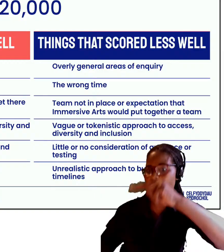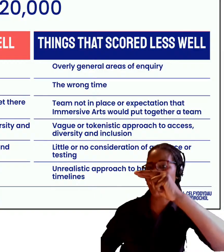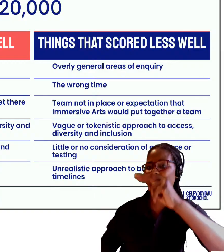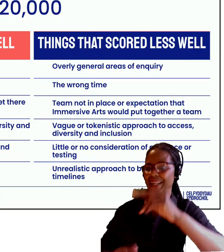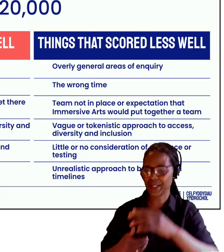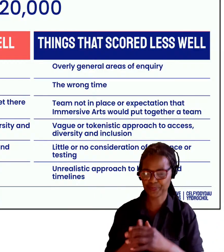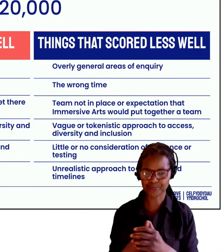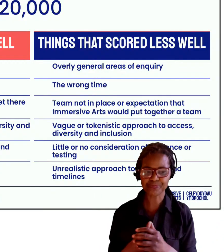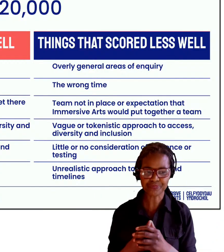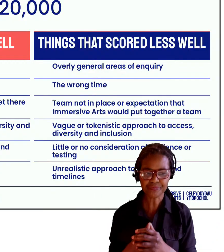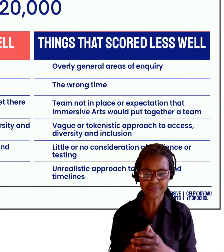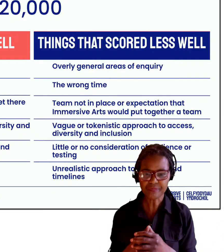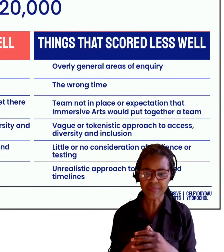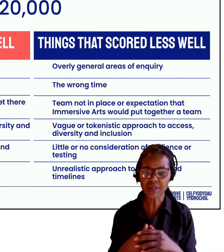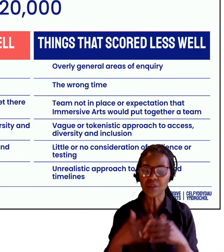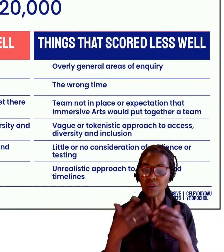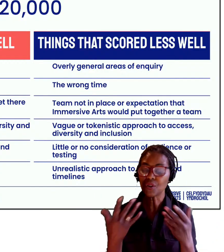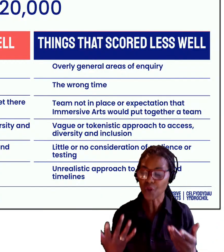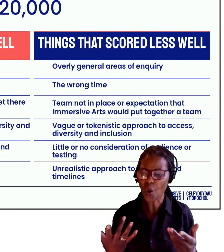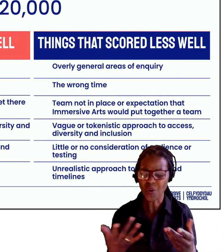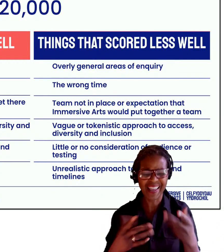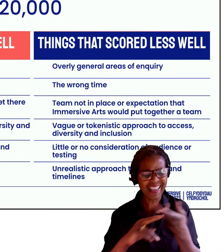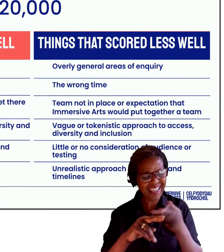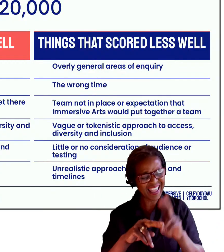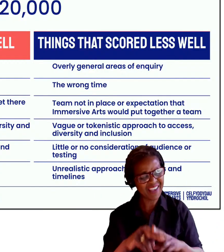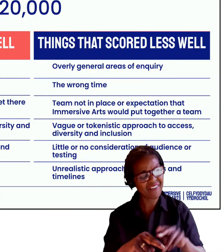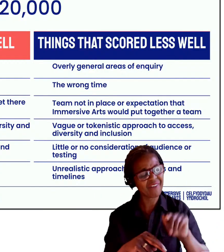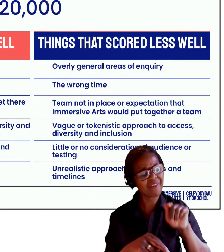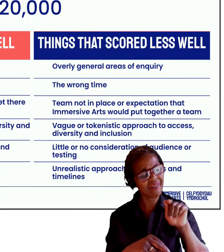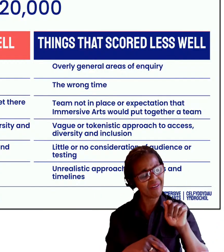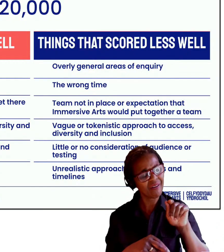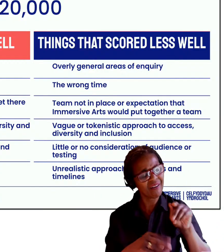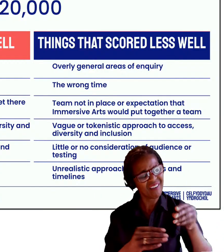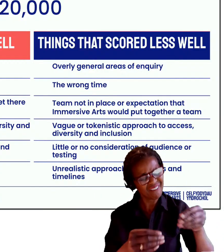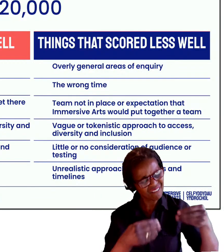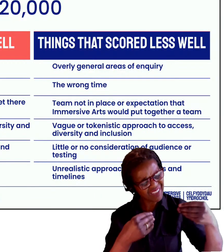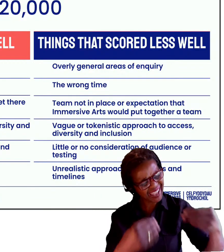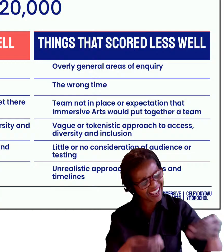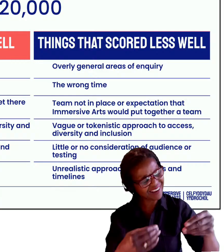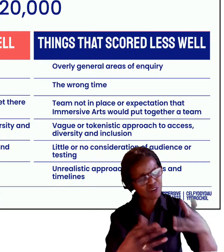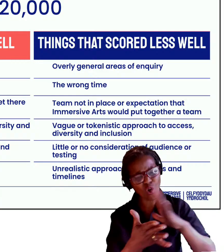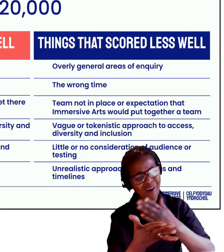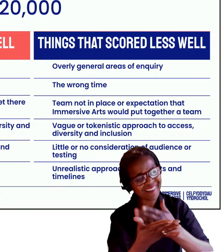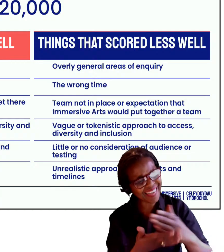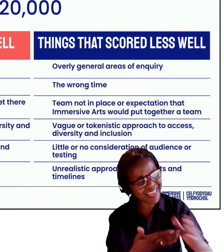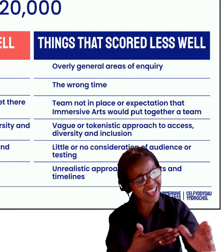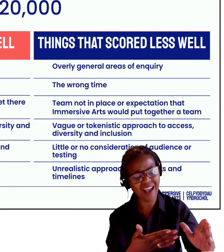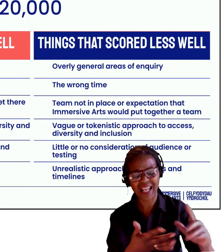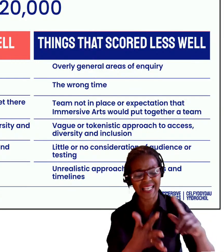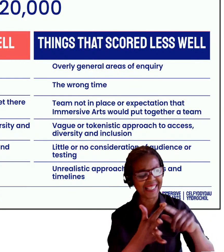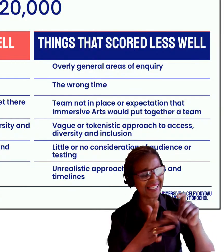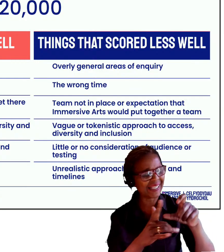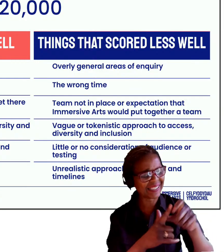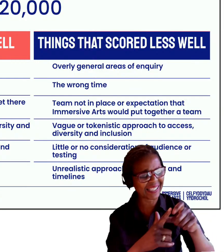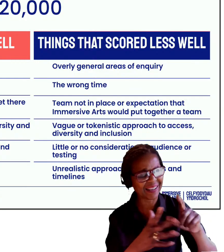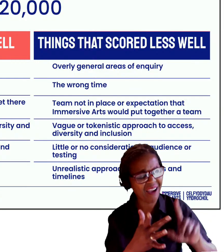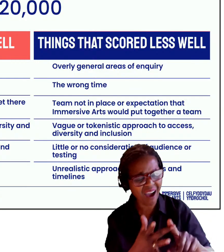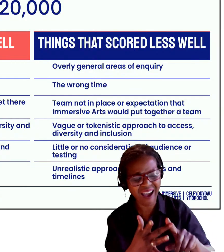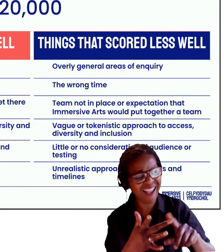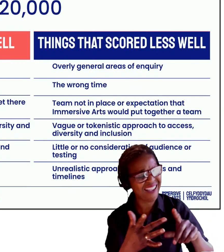access, diversity, inclusion didn't work. For this fund, we asked the applicants